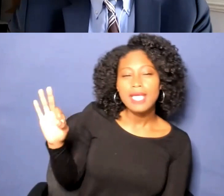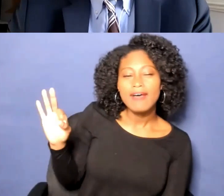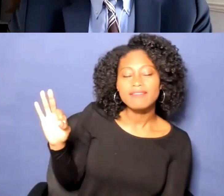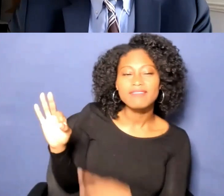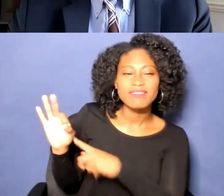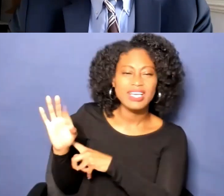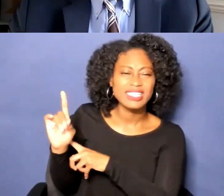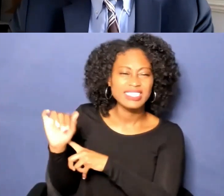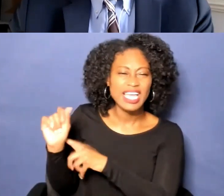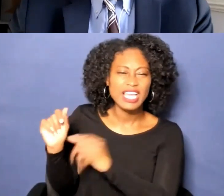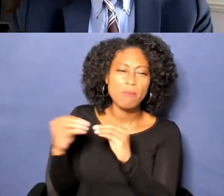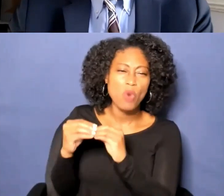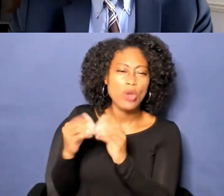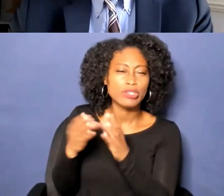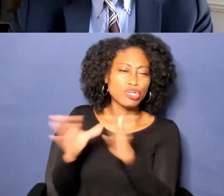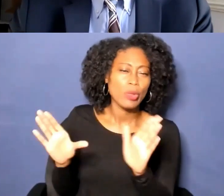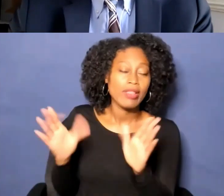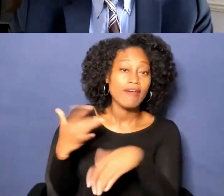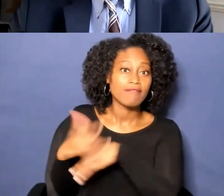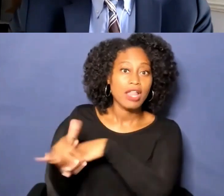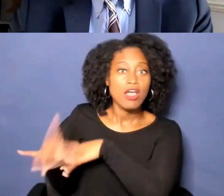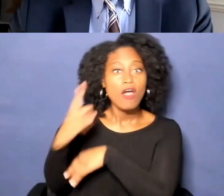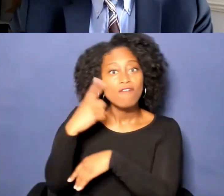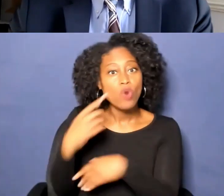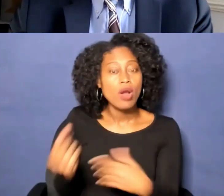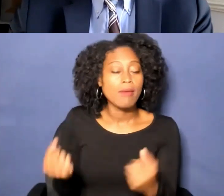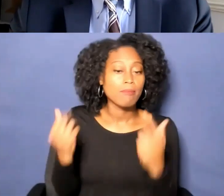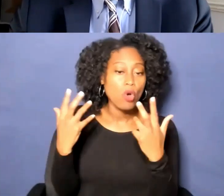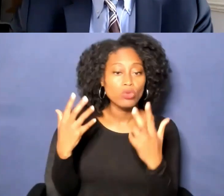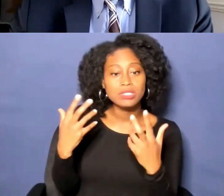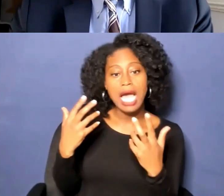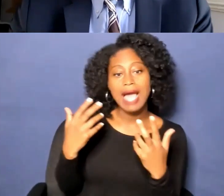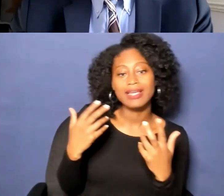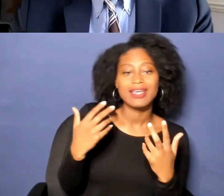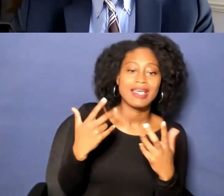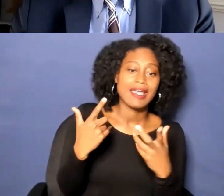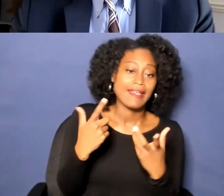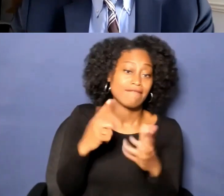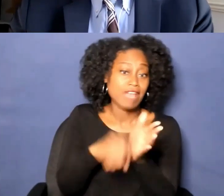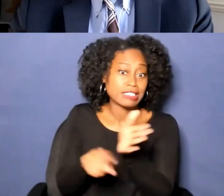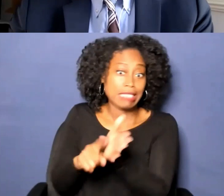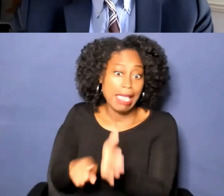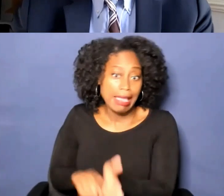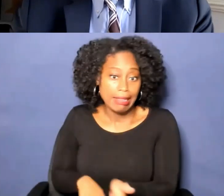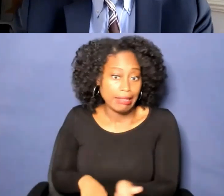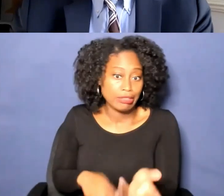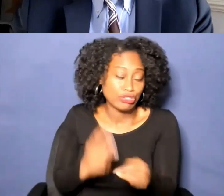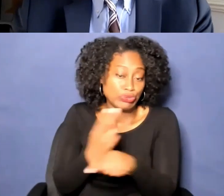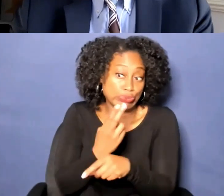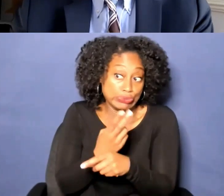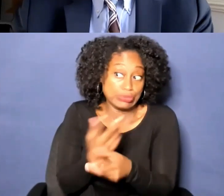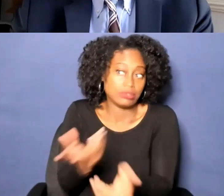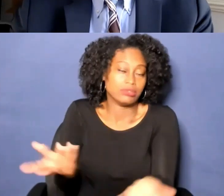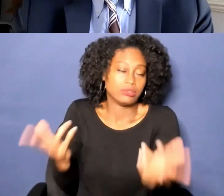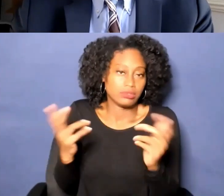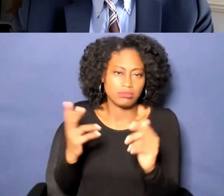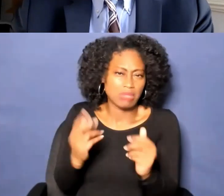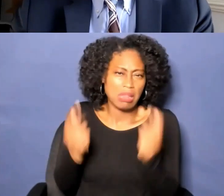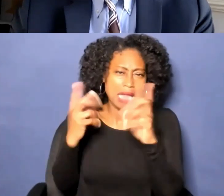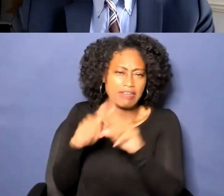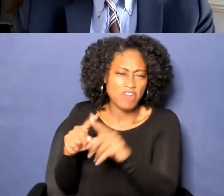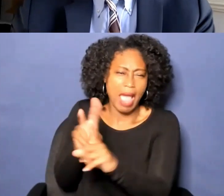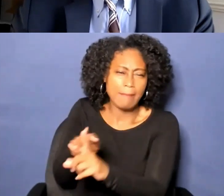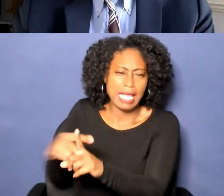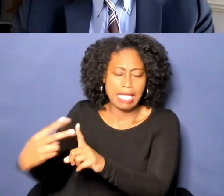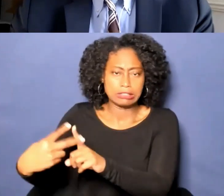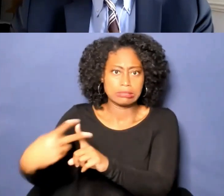generally available for multi-investigator use. So if it's data that, that are large scale and can